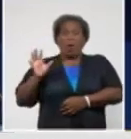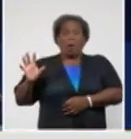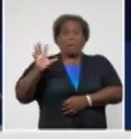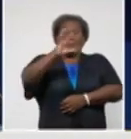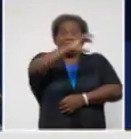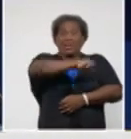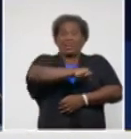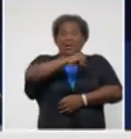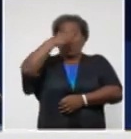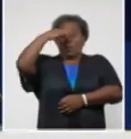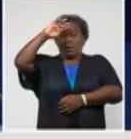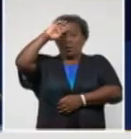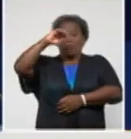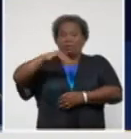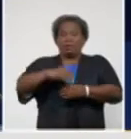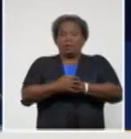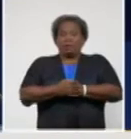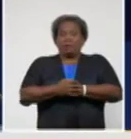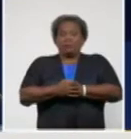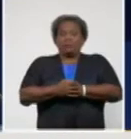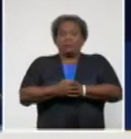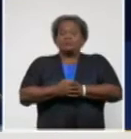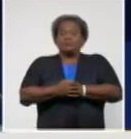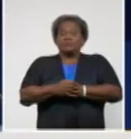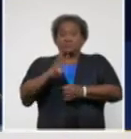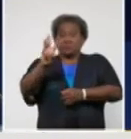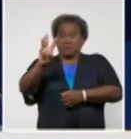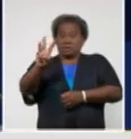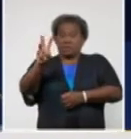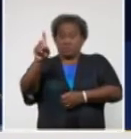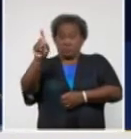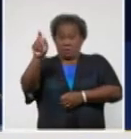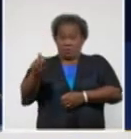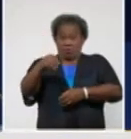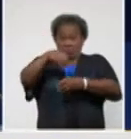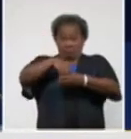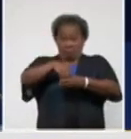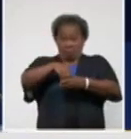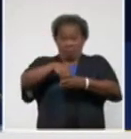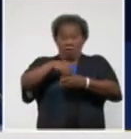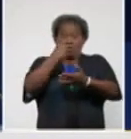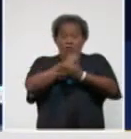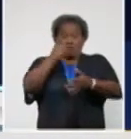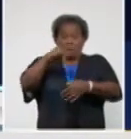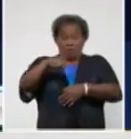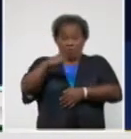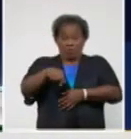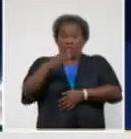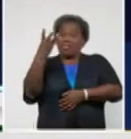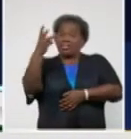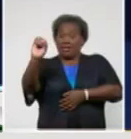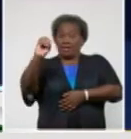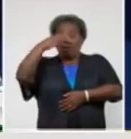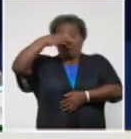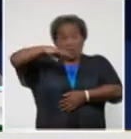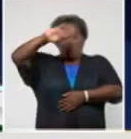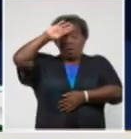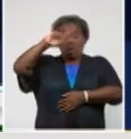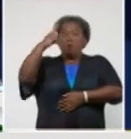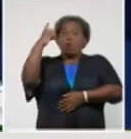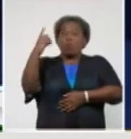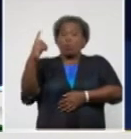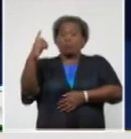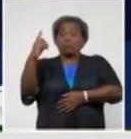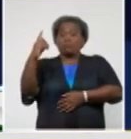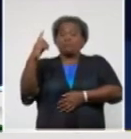the 31 positive cases diagnosed yesterday, 30 are Cubans and 1 is a